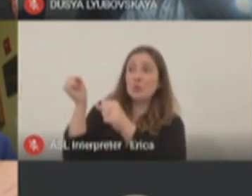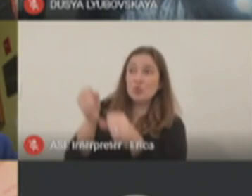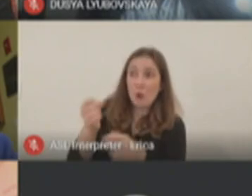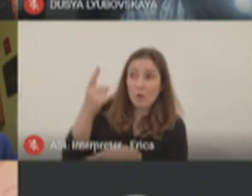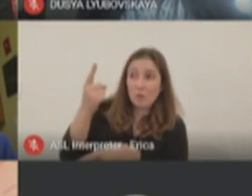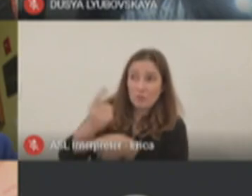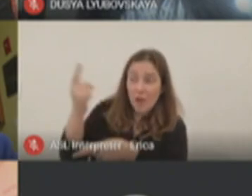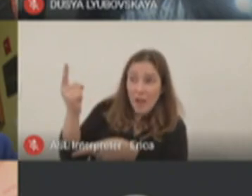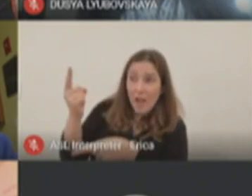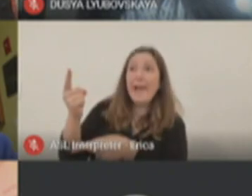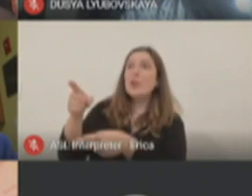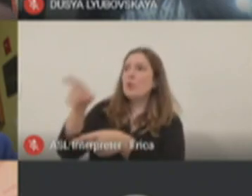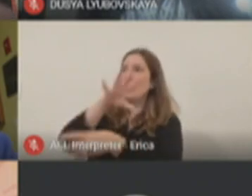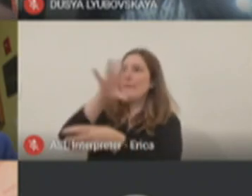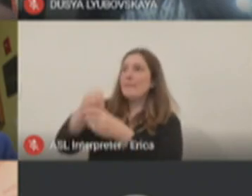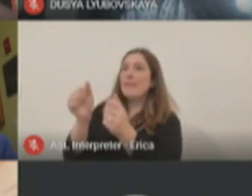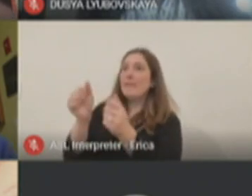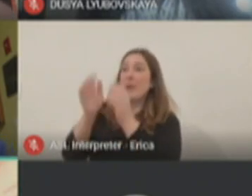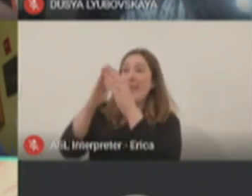housing issues?